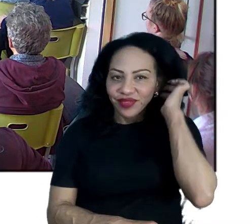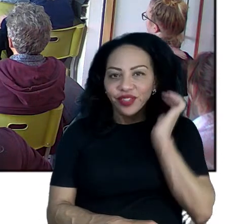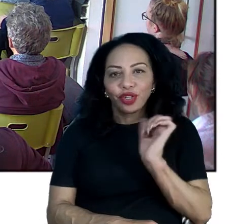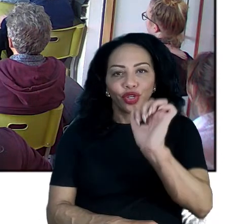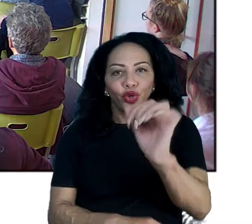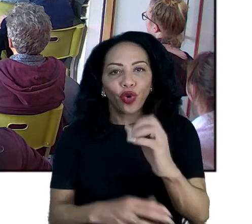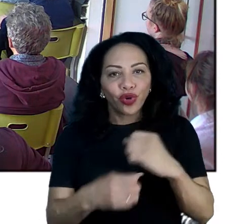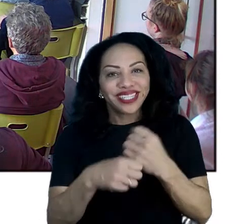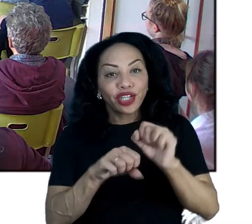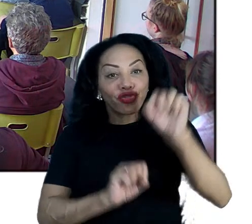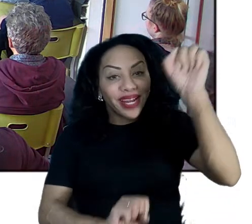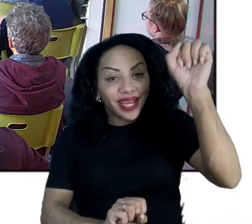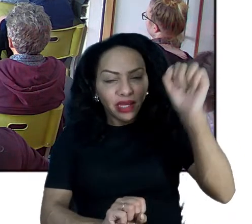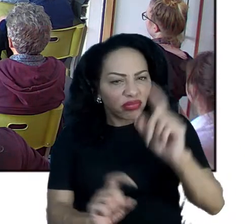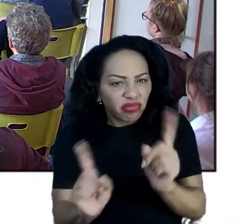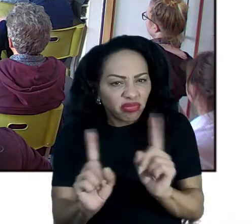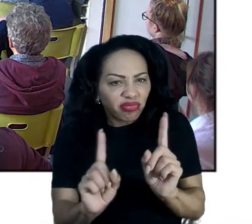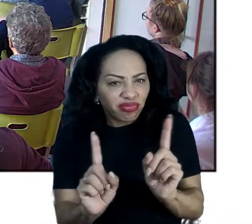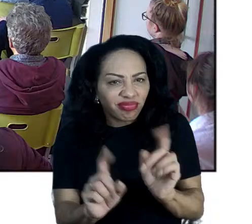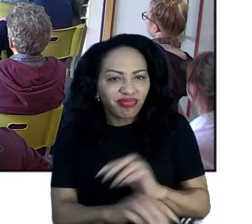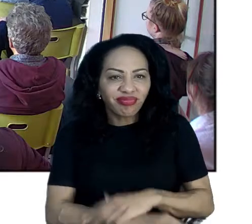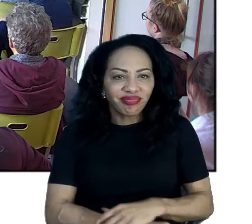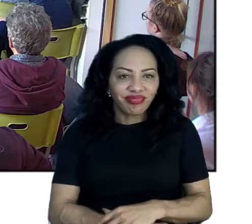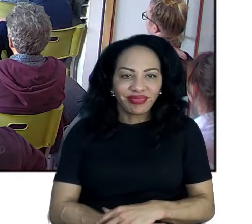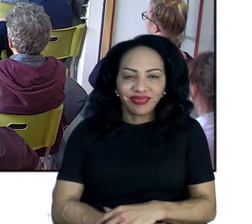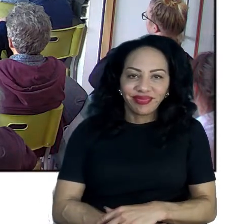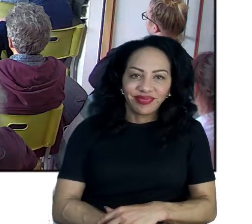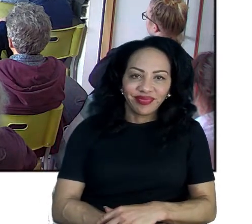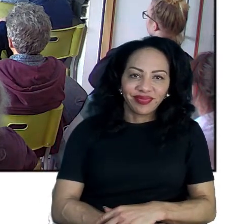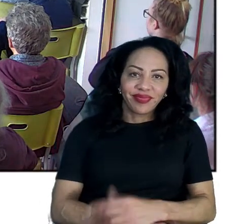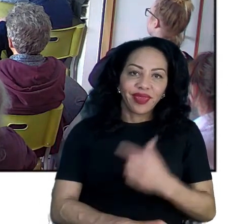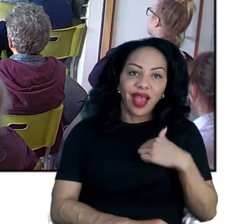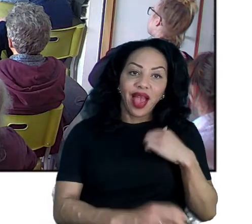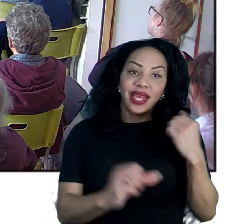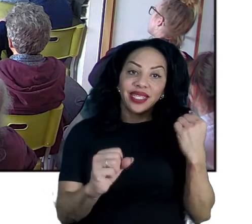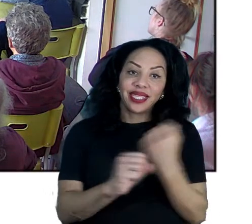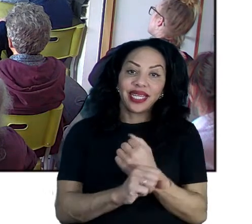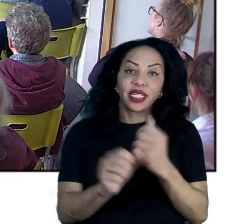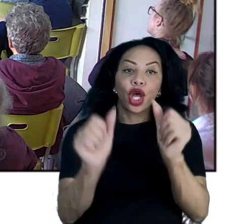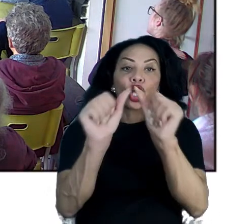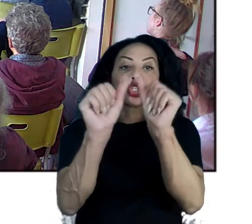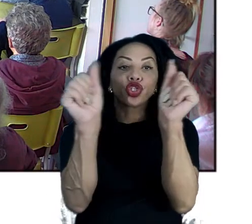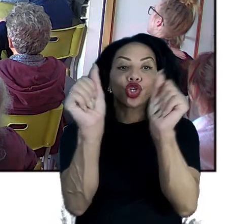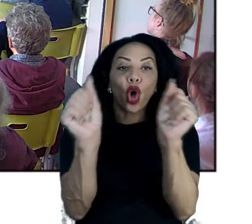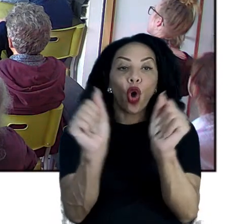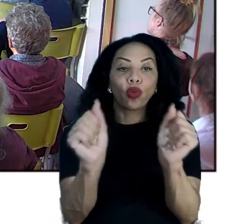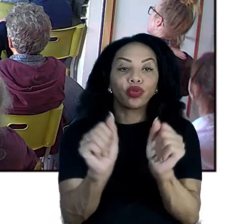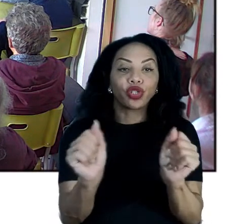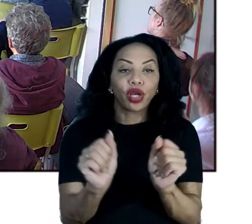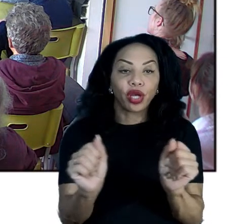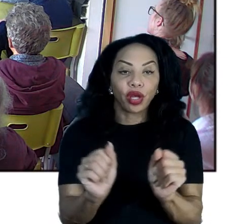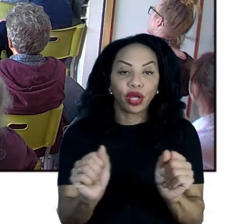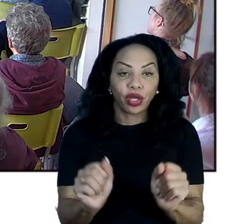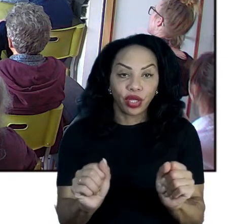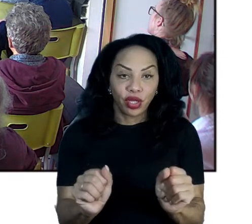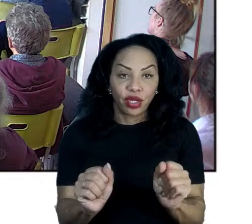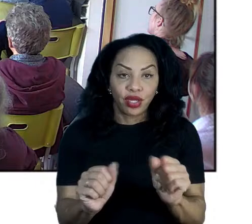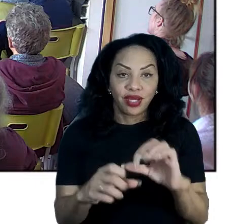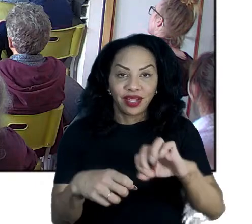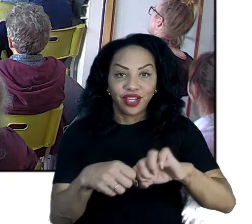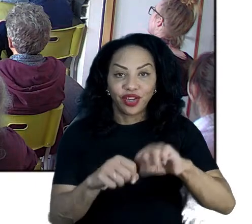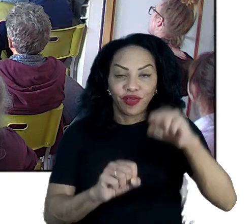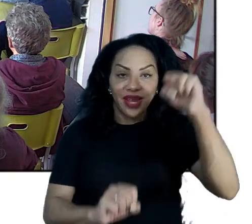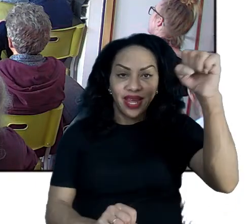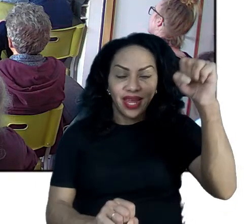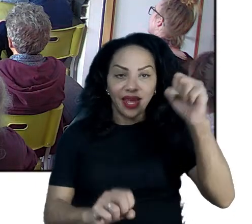Thank you. I did my sculpture degree at Falmouth 30 years ago.